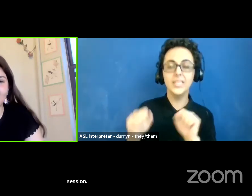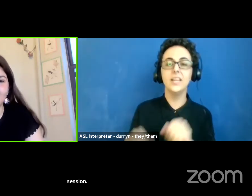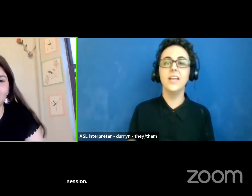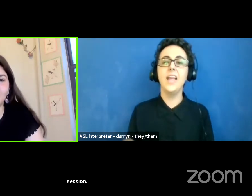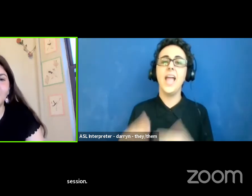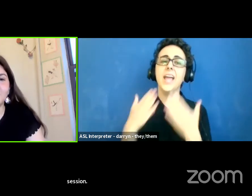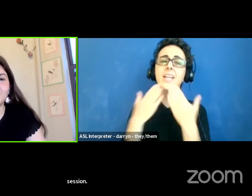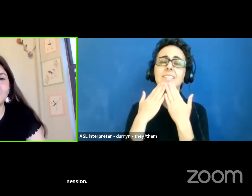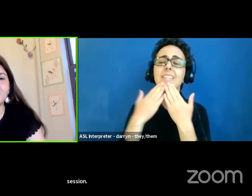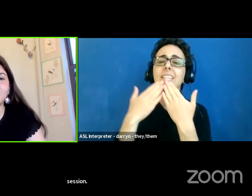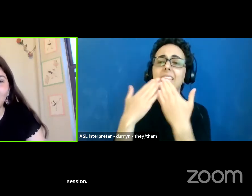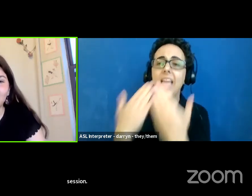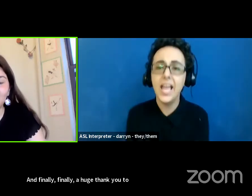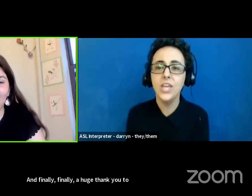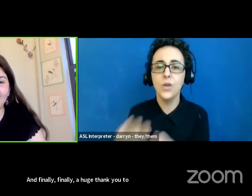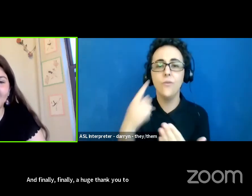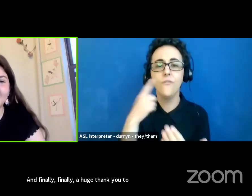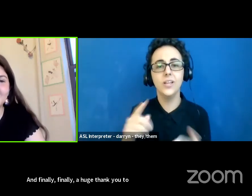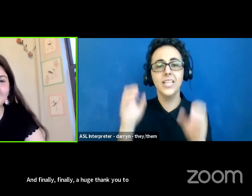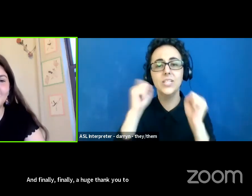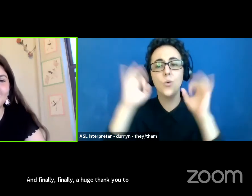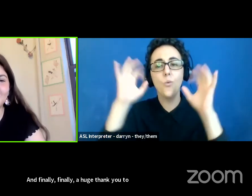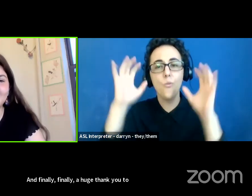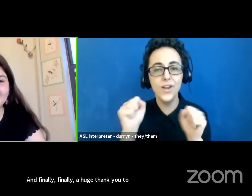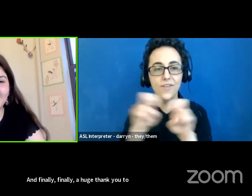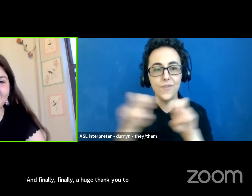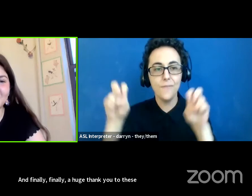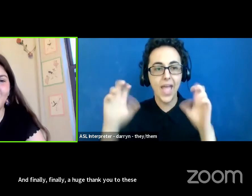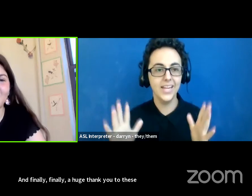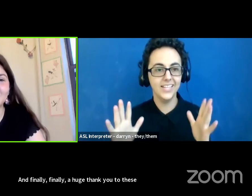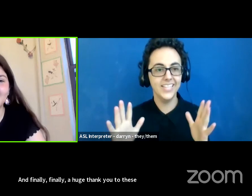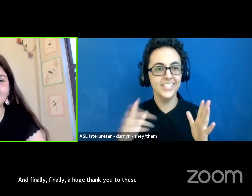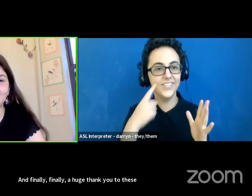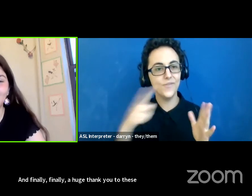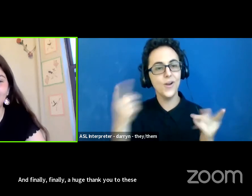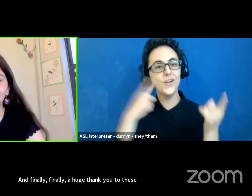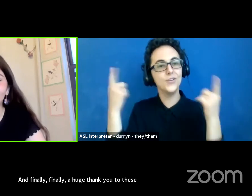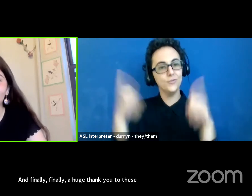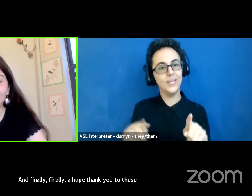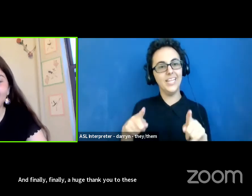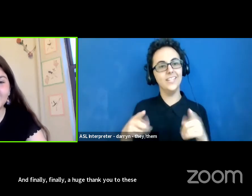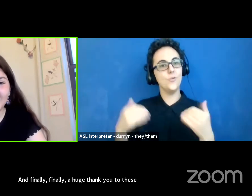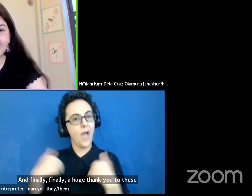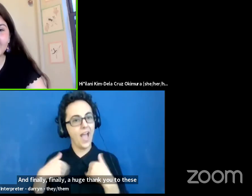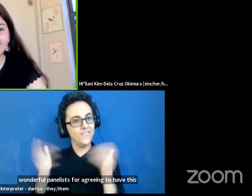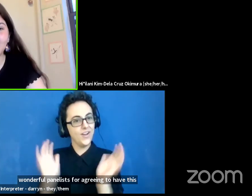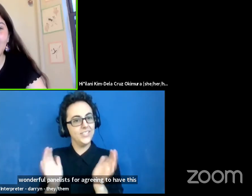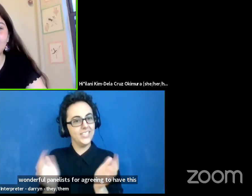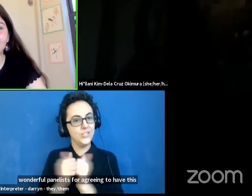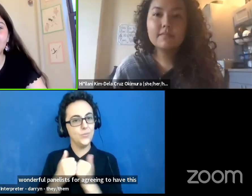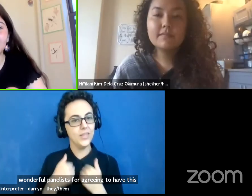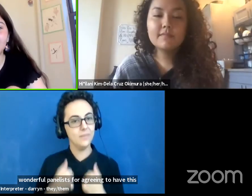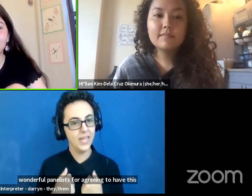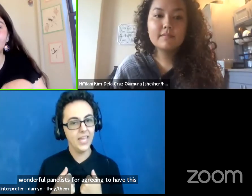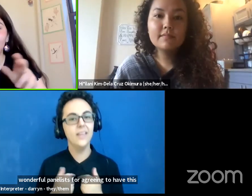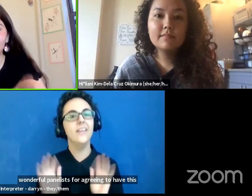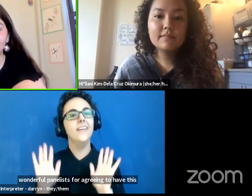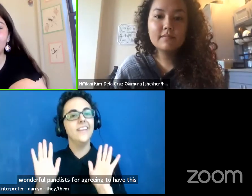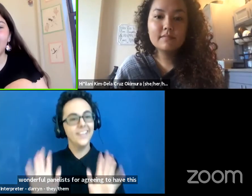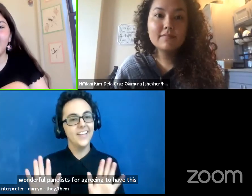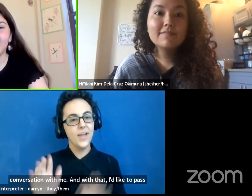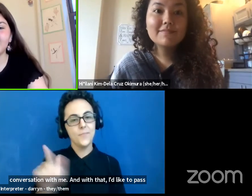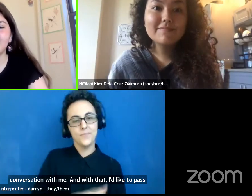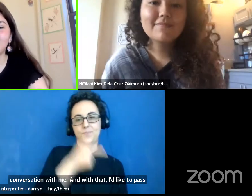huge thank you to these wonderful panelists for agreeing to have this conversation with me. And with that, I'd like to pass it on to